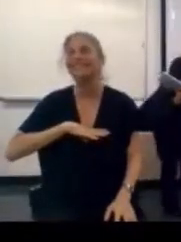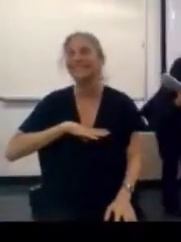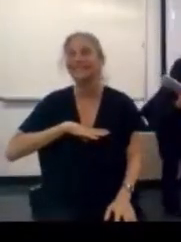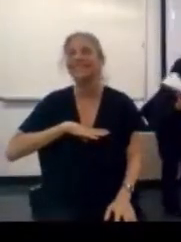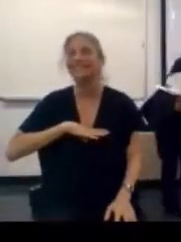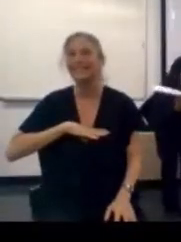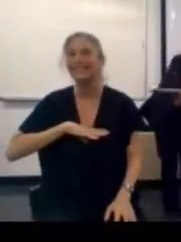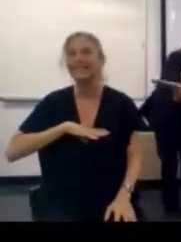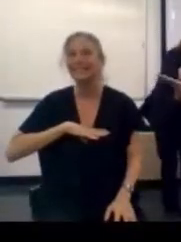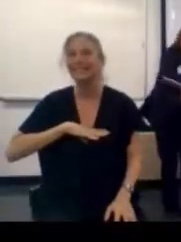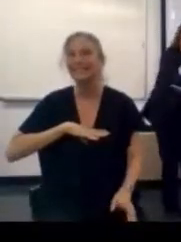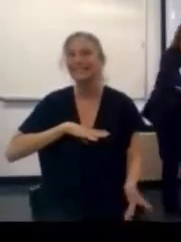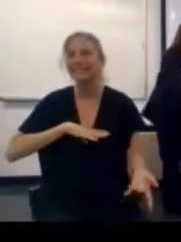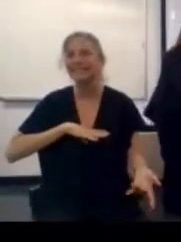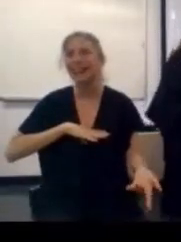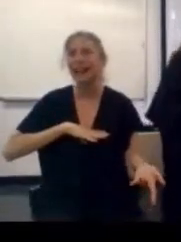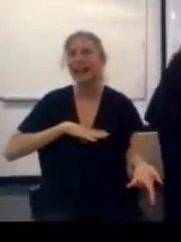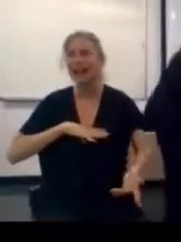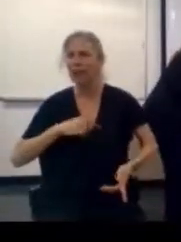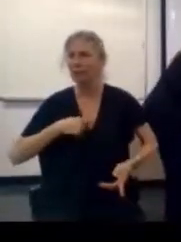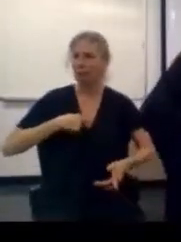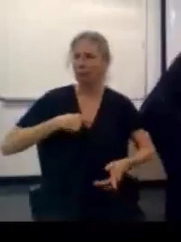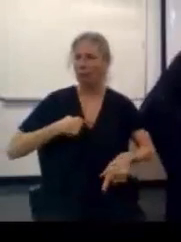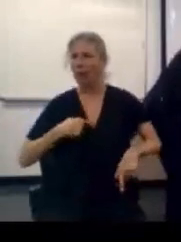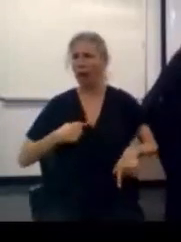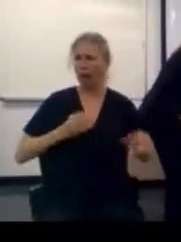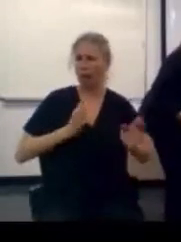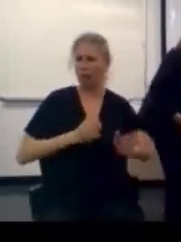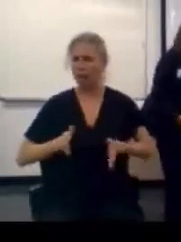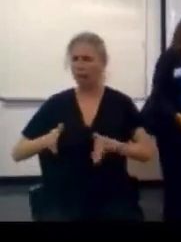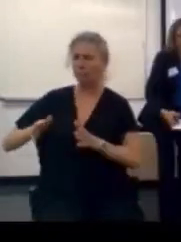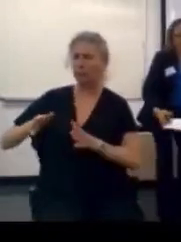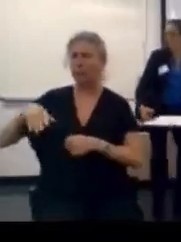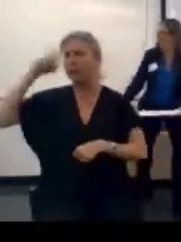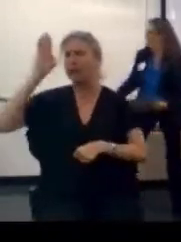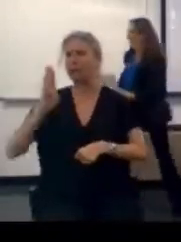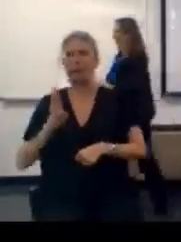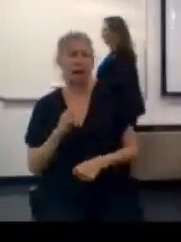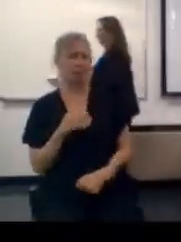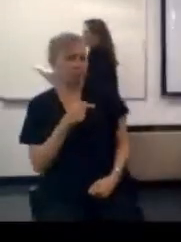Okay. People make plans and God laughs.